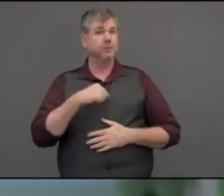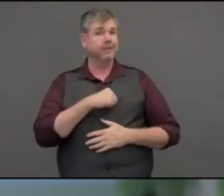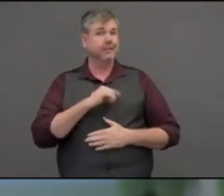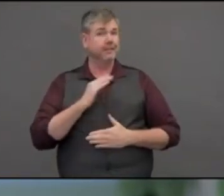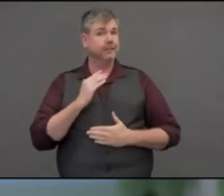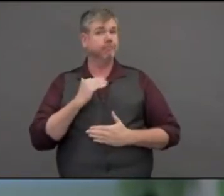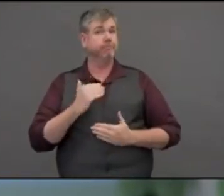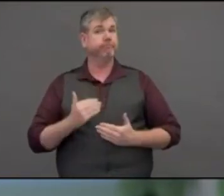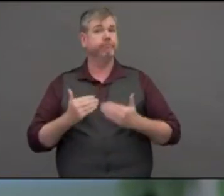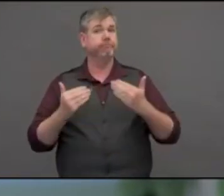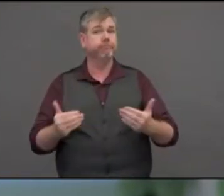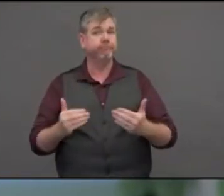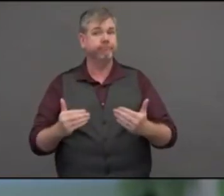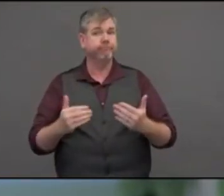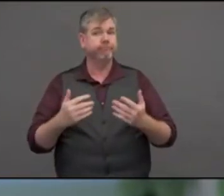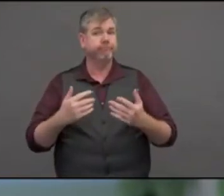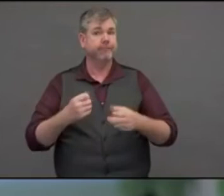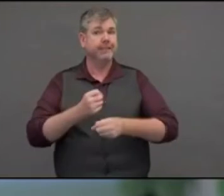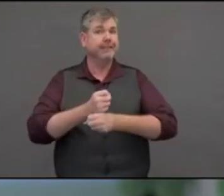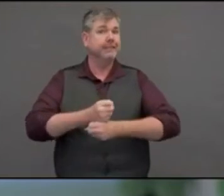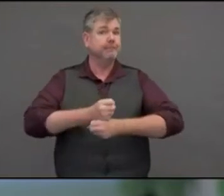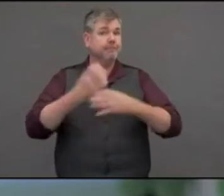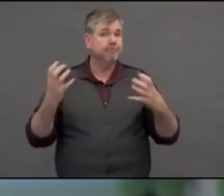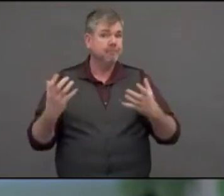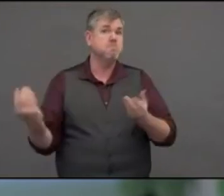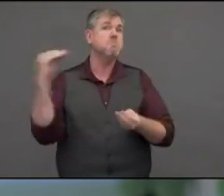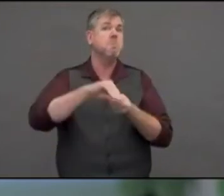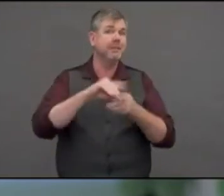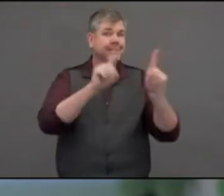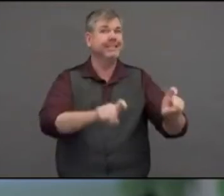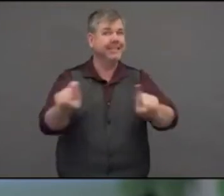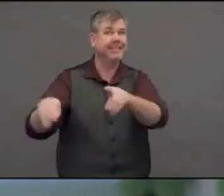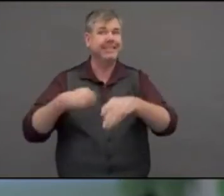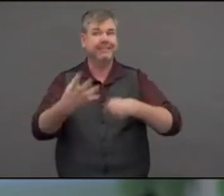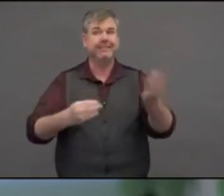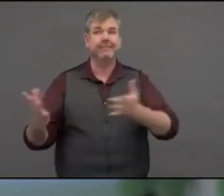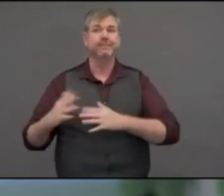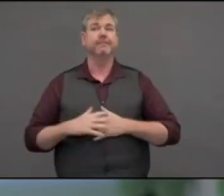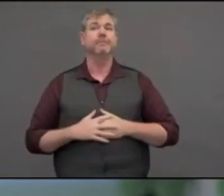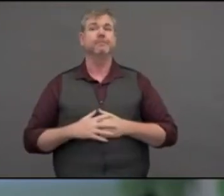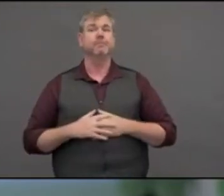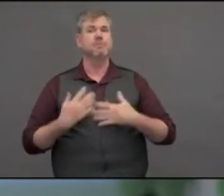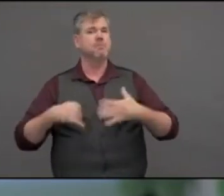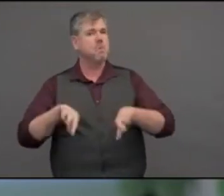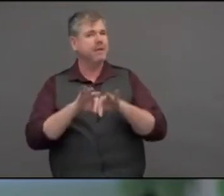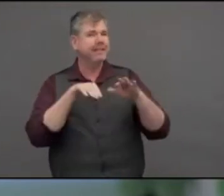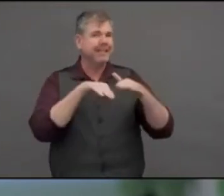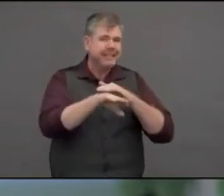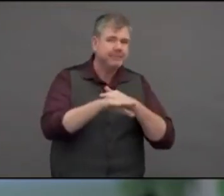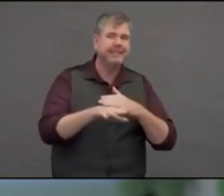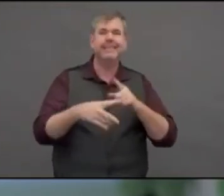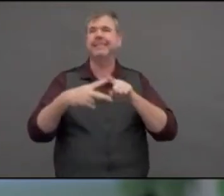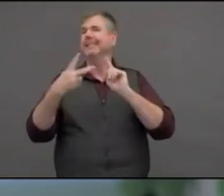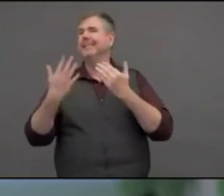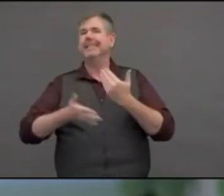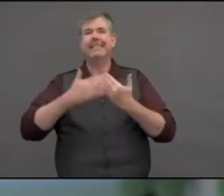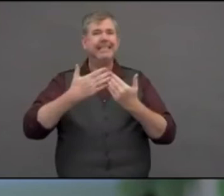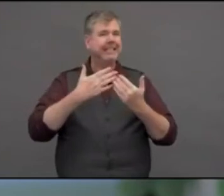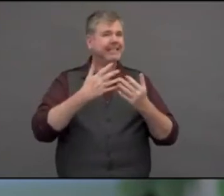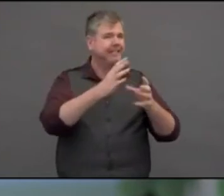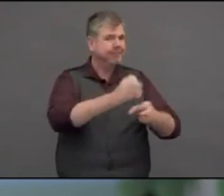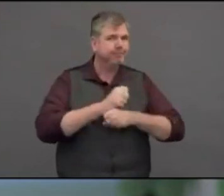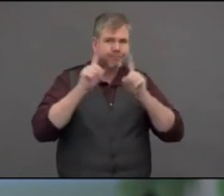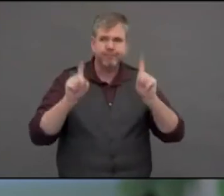expanding testing is absolutely critical. Having accessible testing is absolutely vital. And